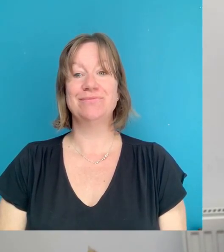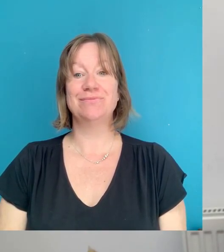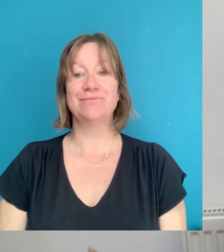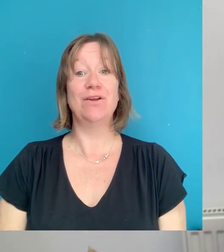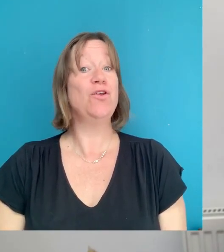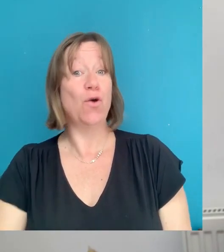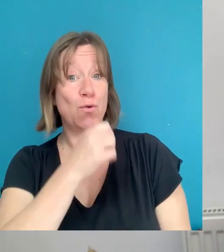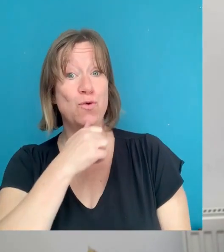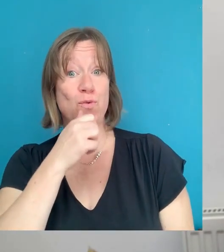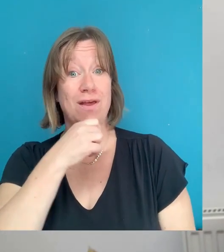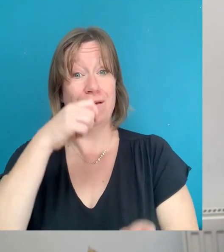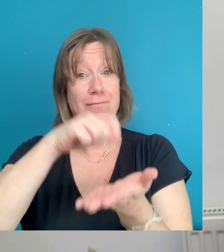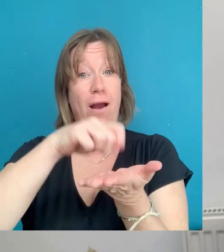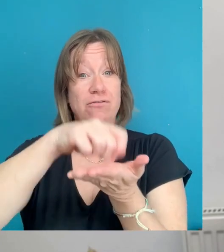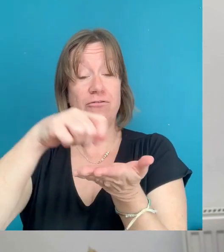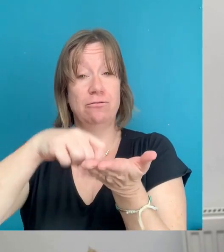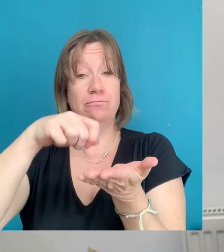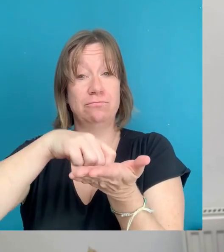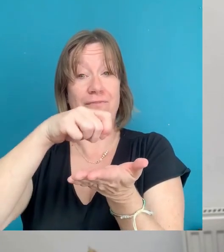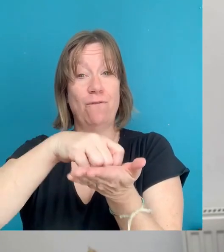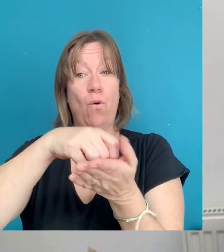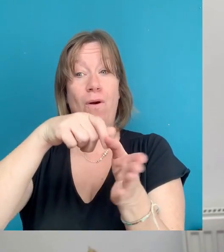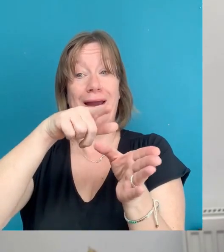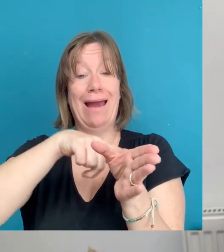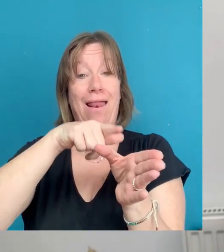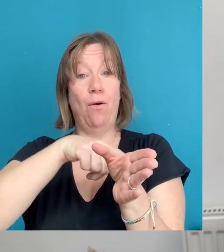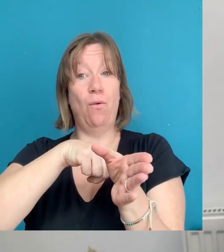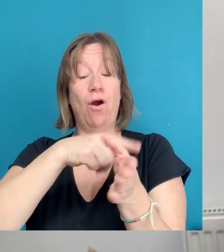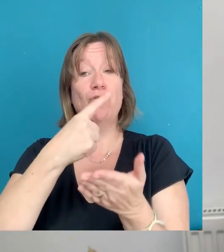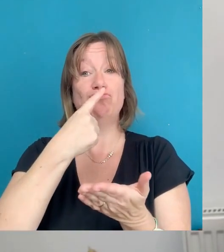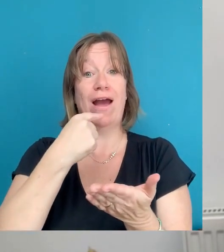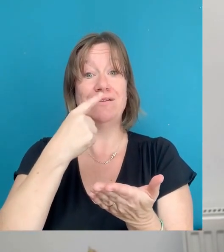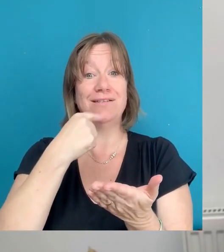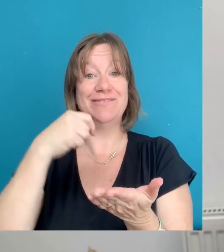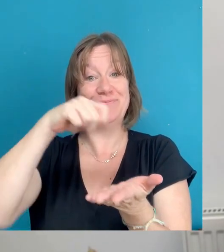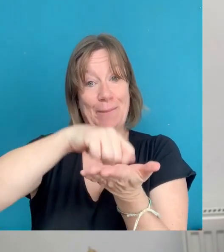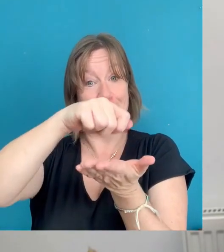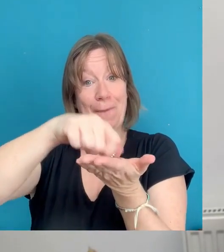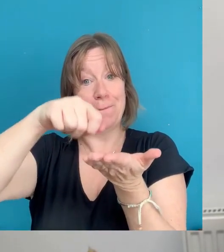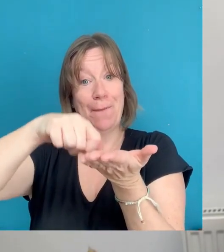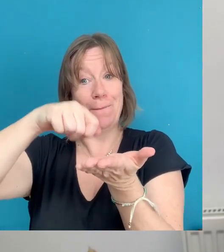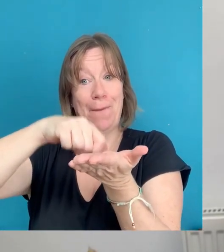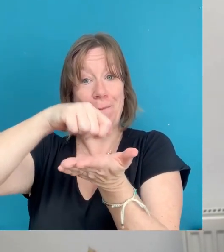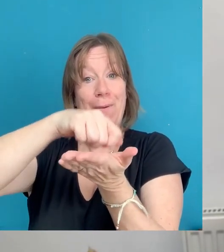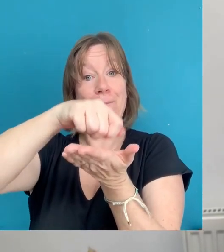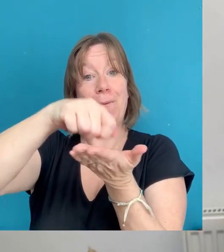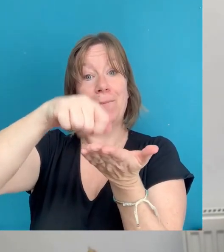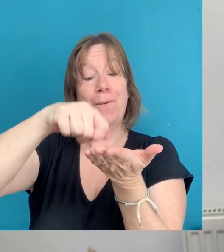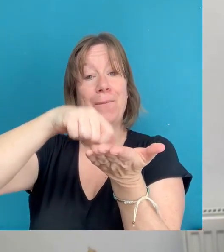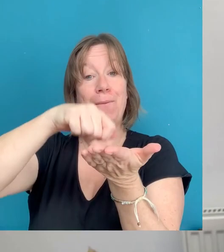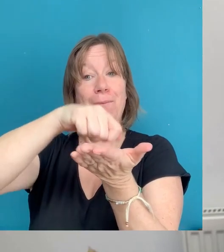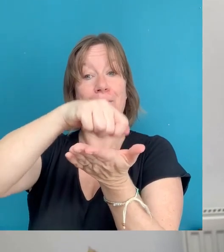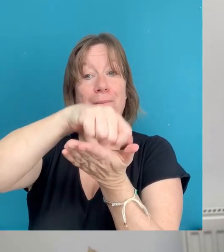So now I'm just using a sponge to dab on the yellow over the reds.